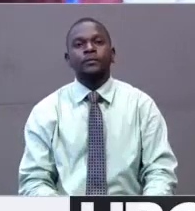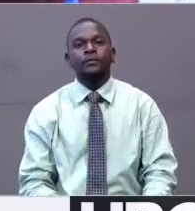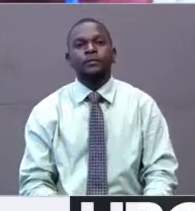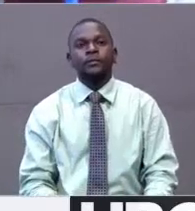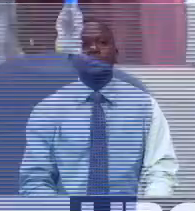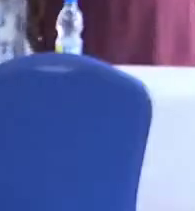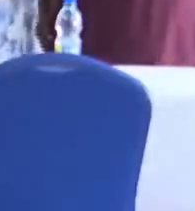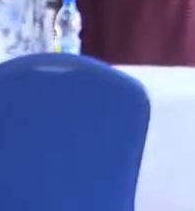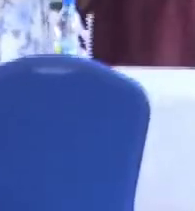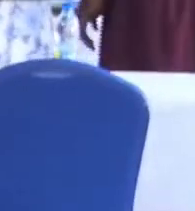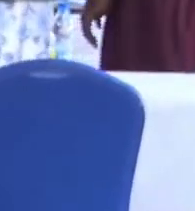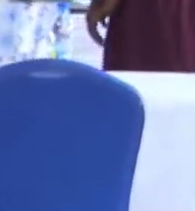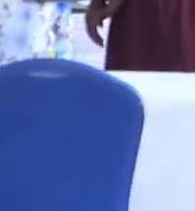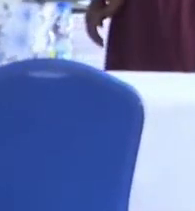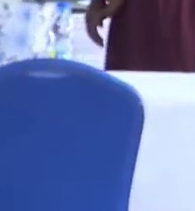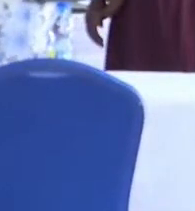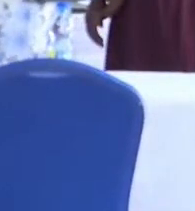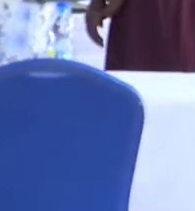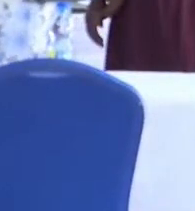News.